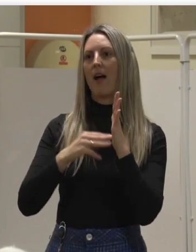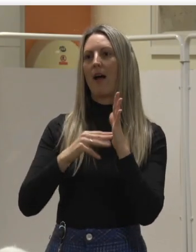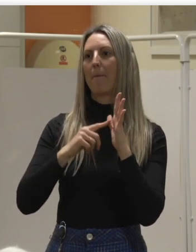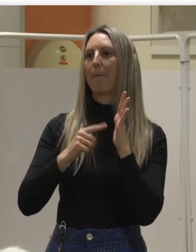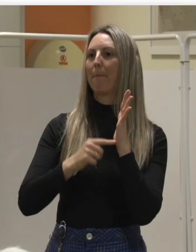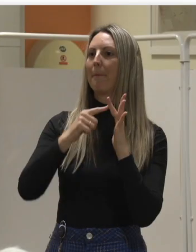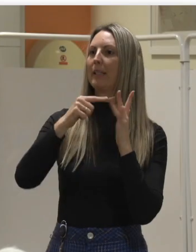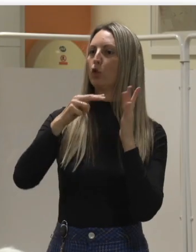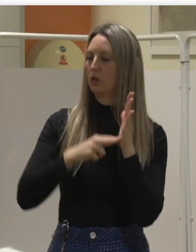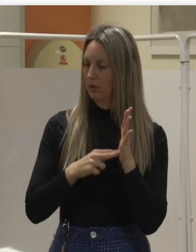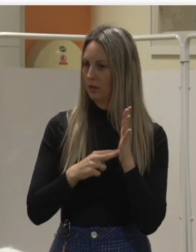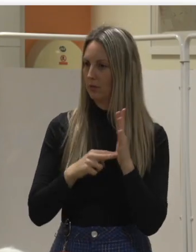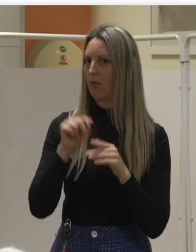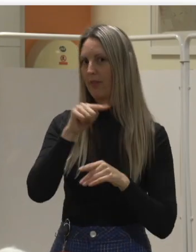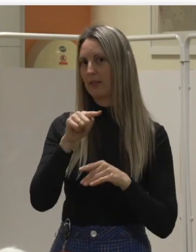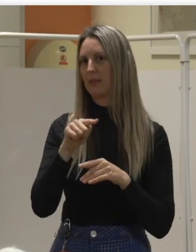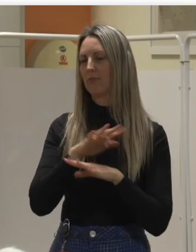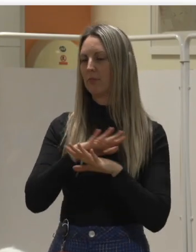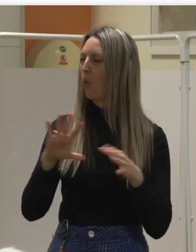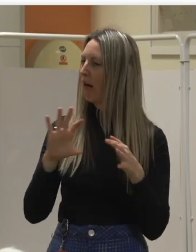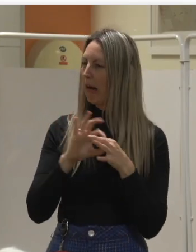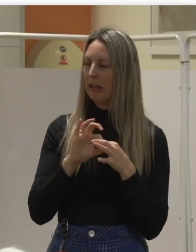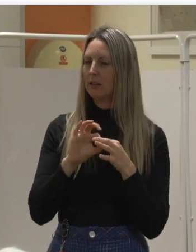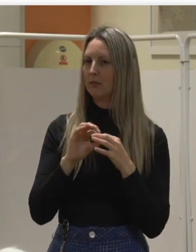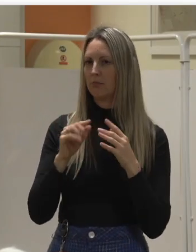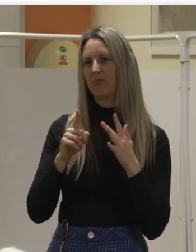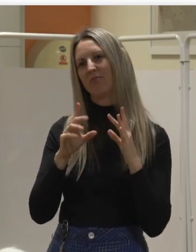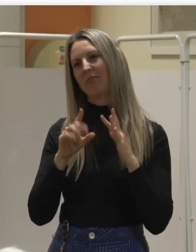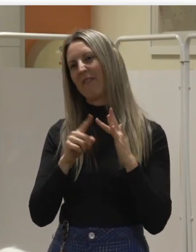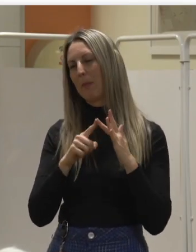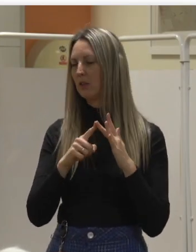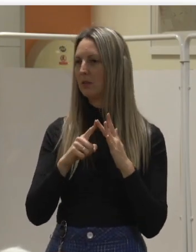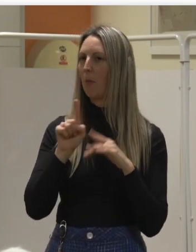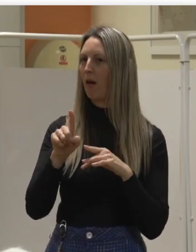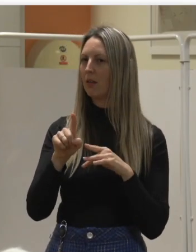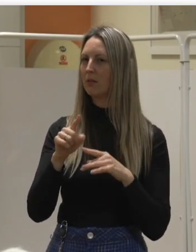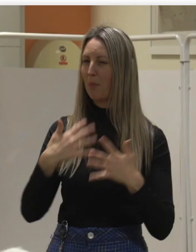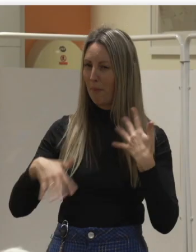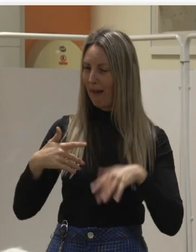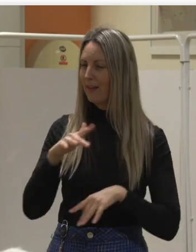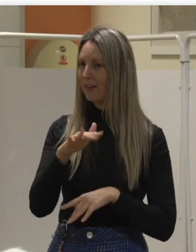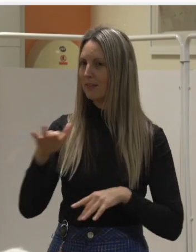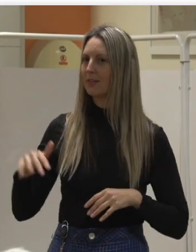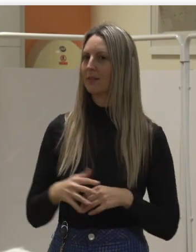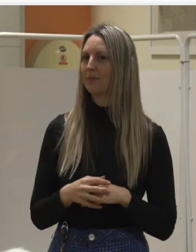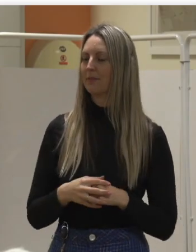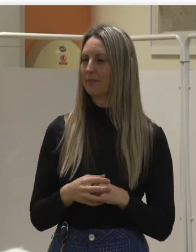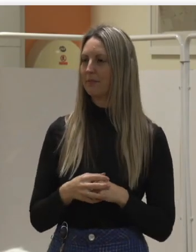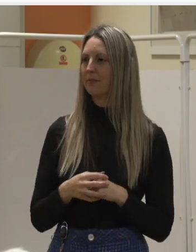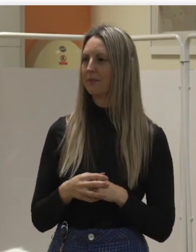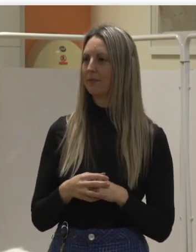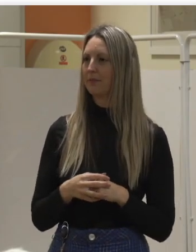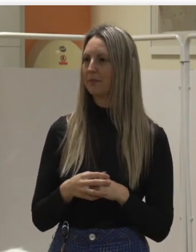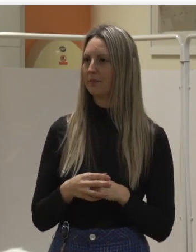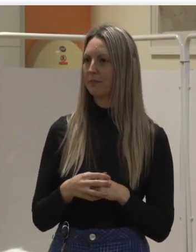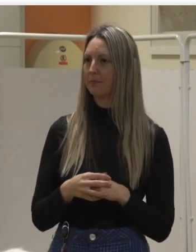caused by inflammation, but may cause a lot of pain and suffering. So fibromyalgia is